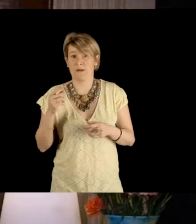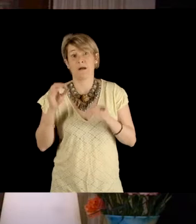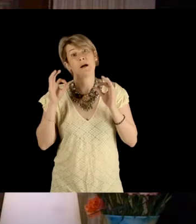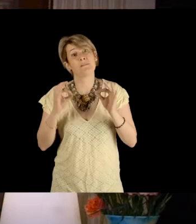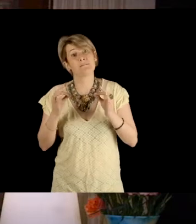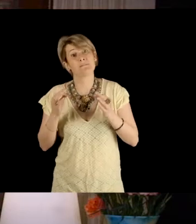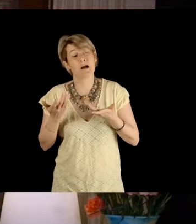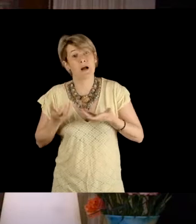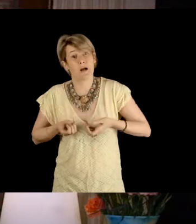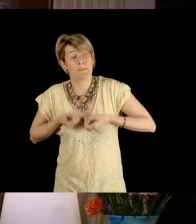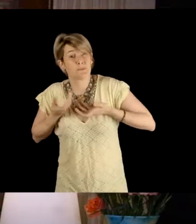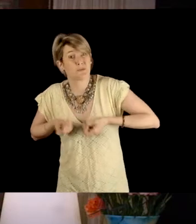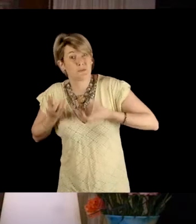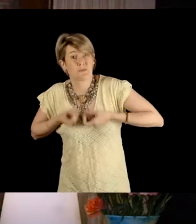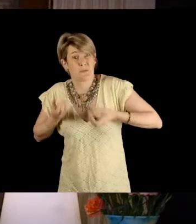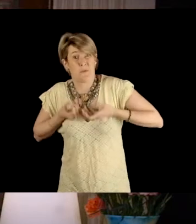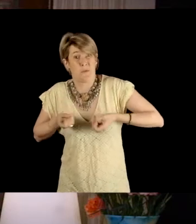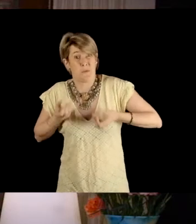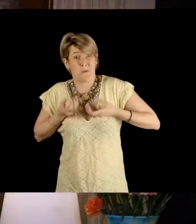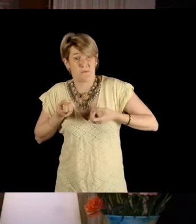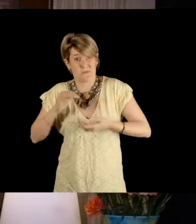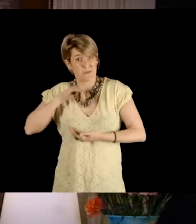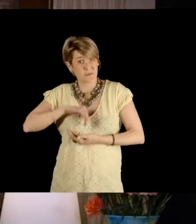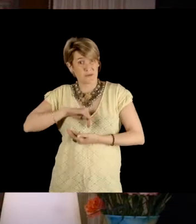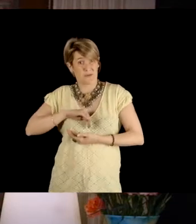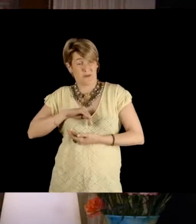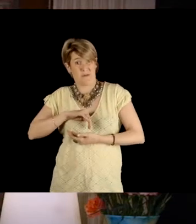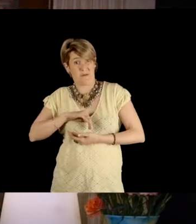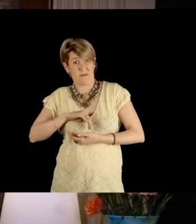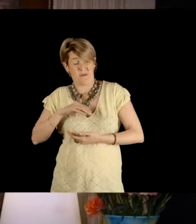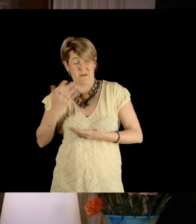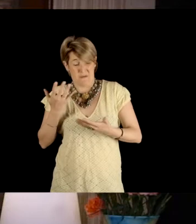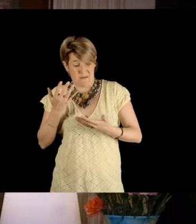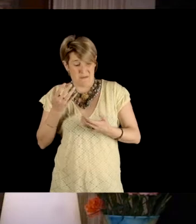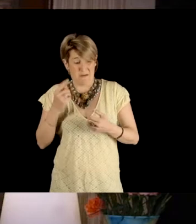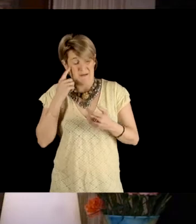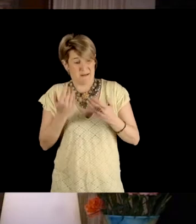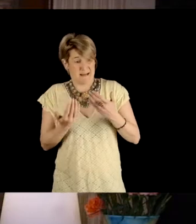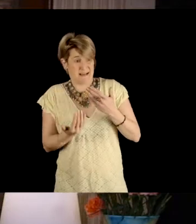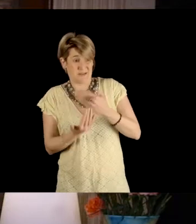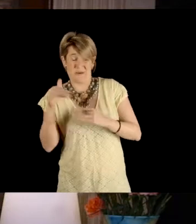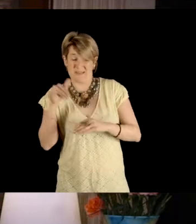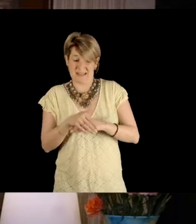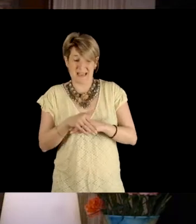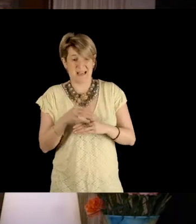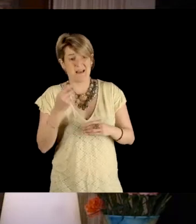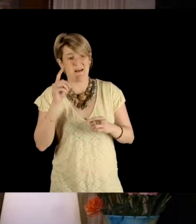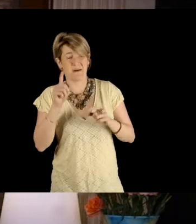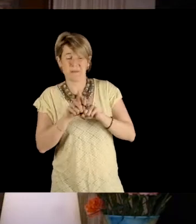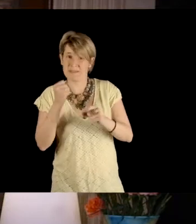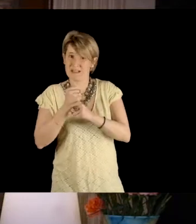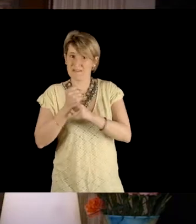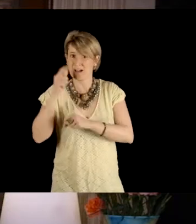to be attuned to our heart at all times and be one with the highest potential that is within us.